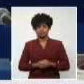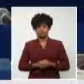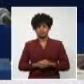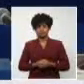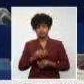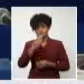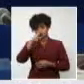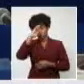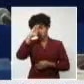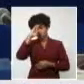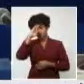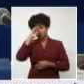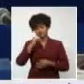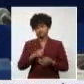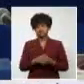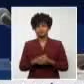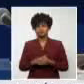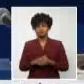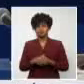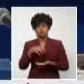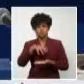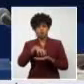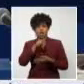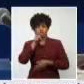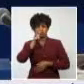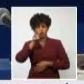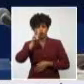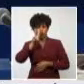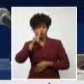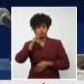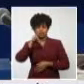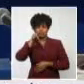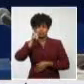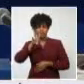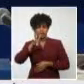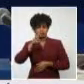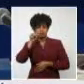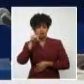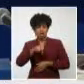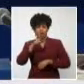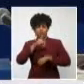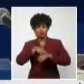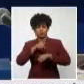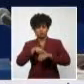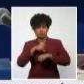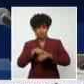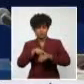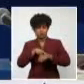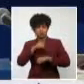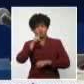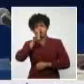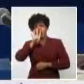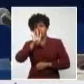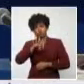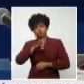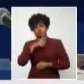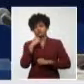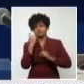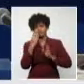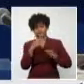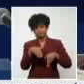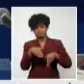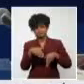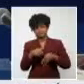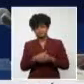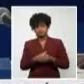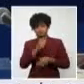Cuba used to be in the 12th, 13th place. Now it currently is in the 14th position.